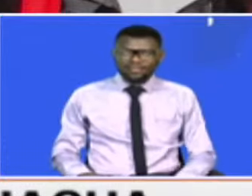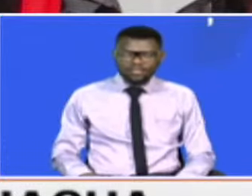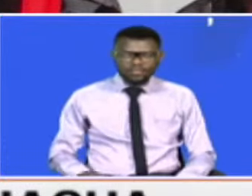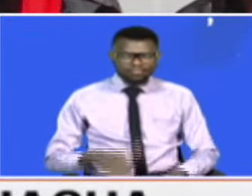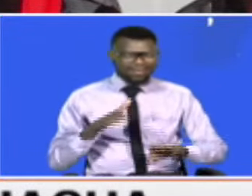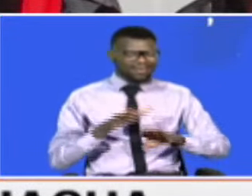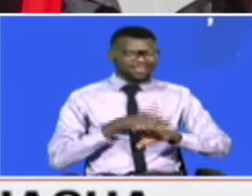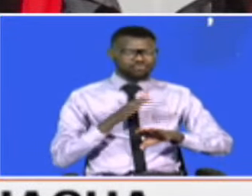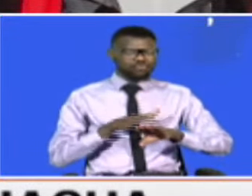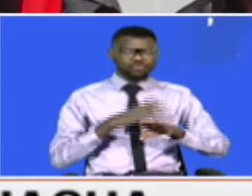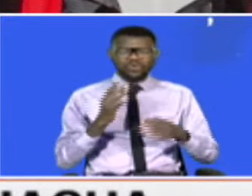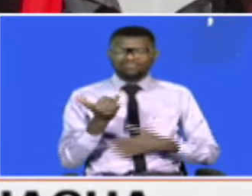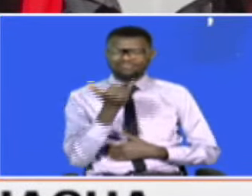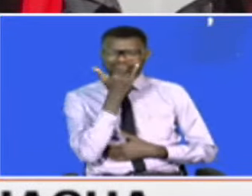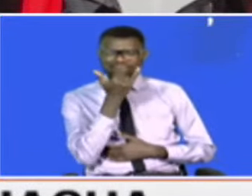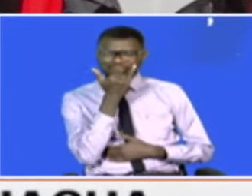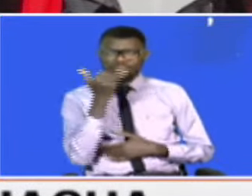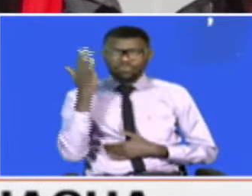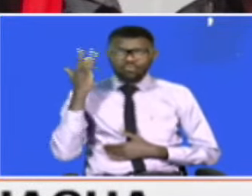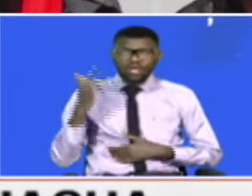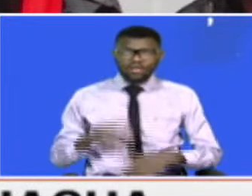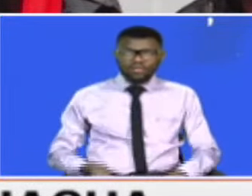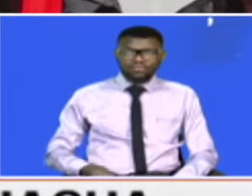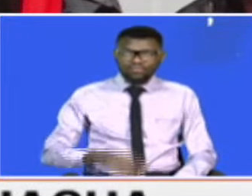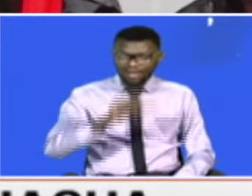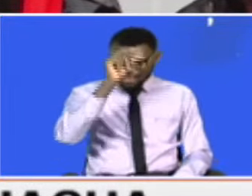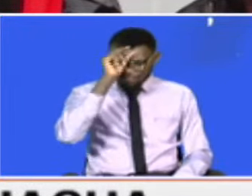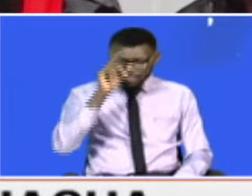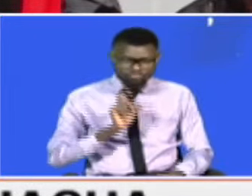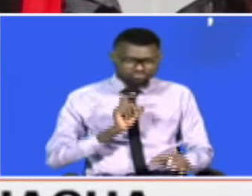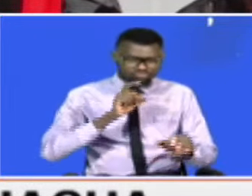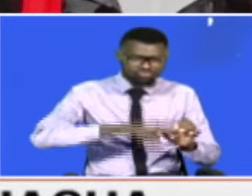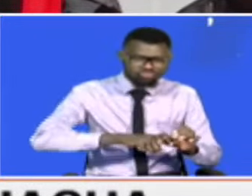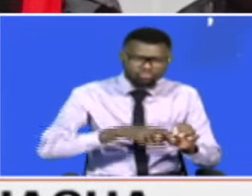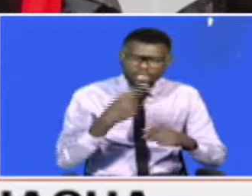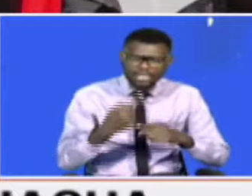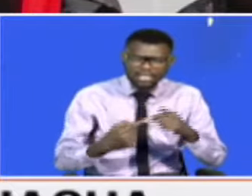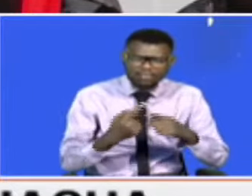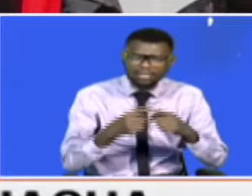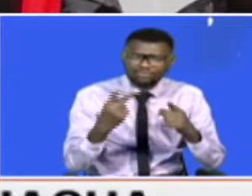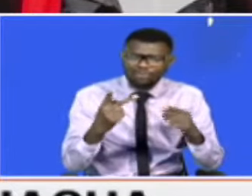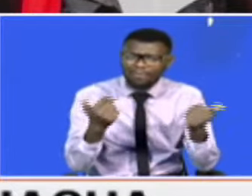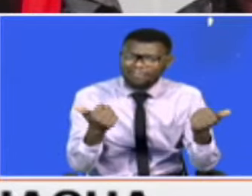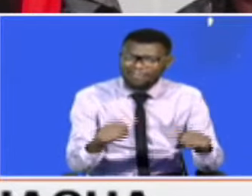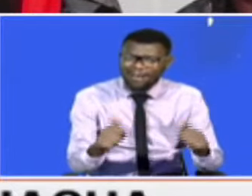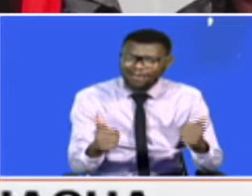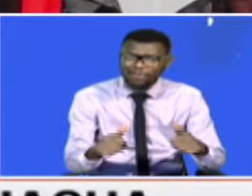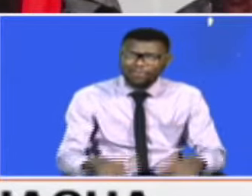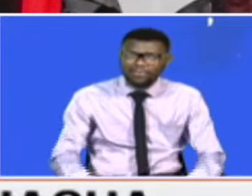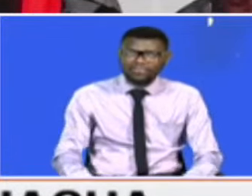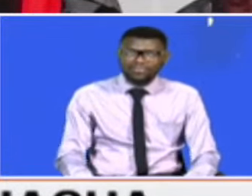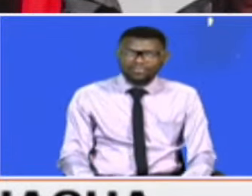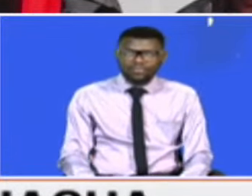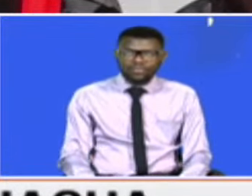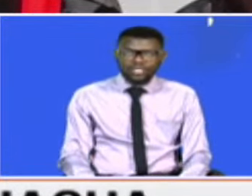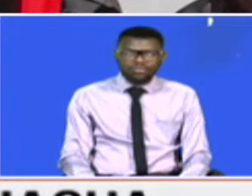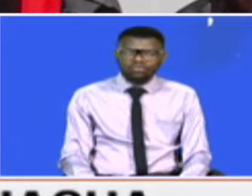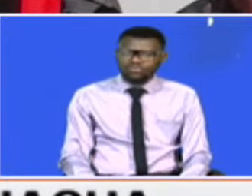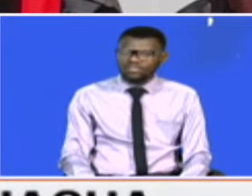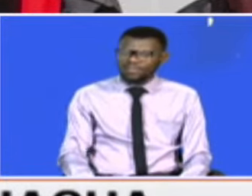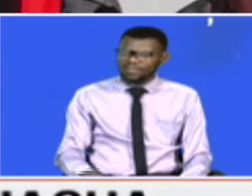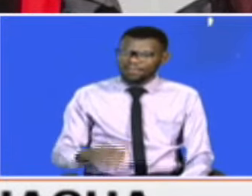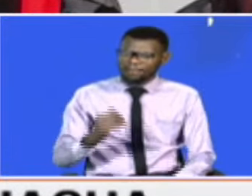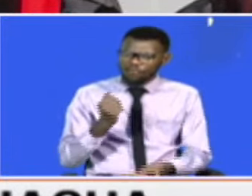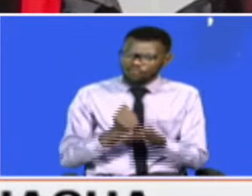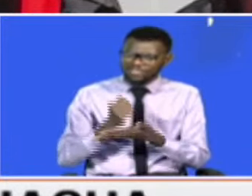alituroga? Serikali tumeingia hata miaka mbili haijakwisha. Tumepewa serikali huko juu tuko.